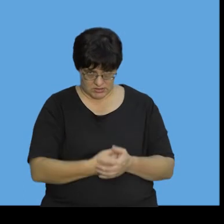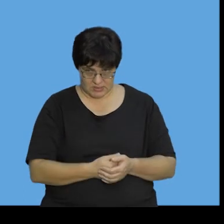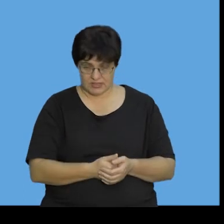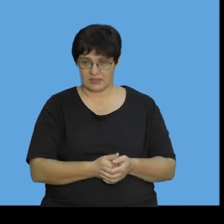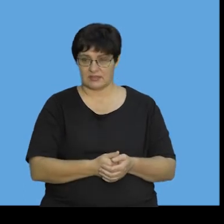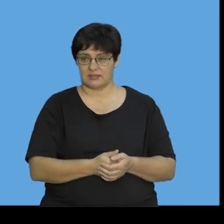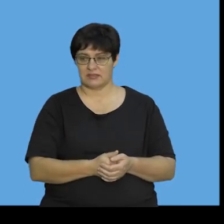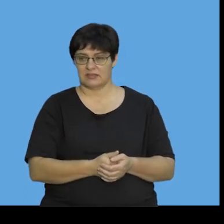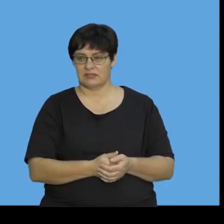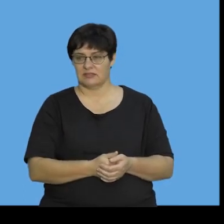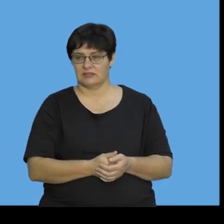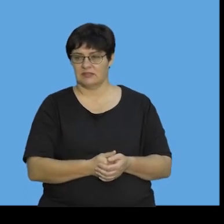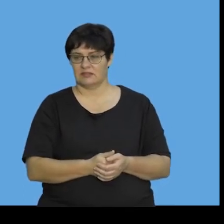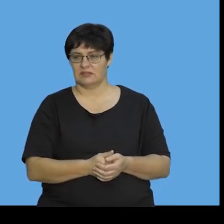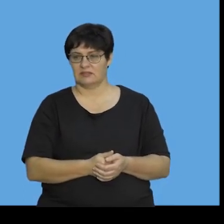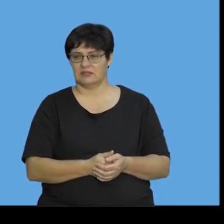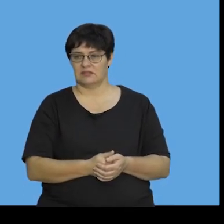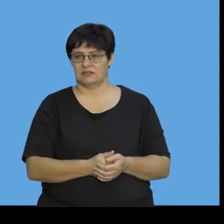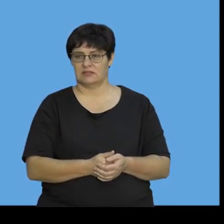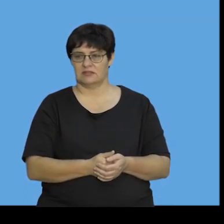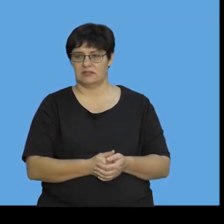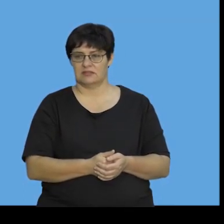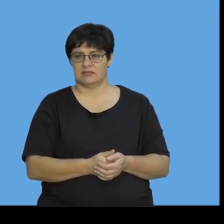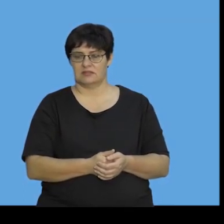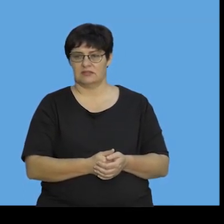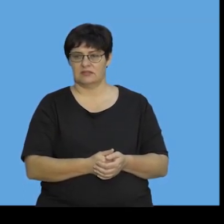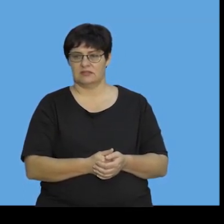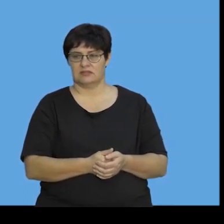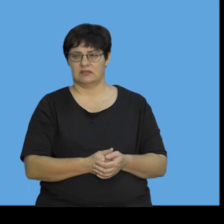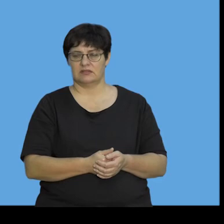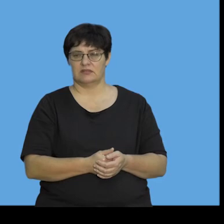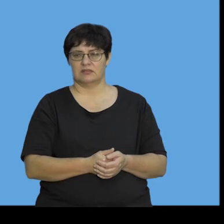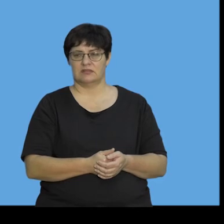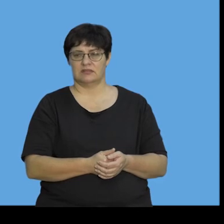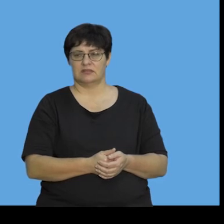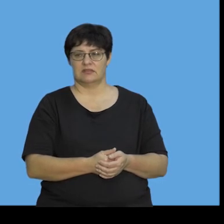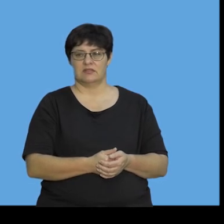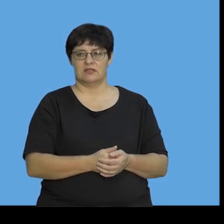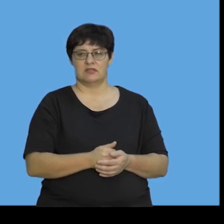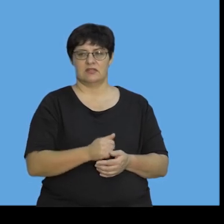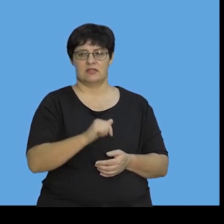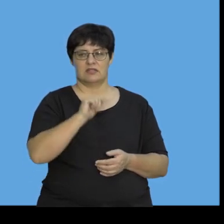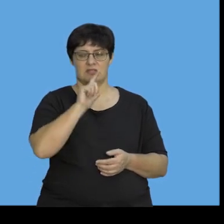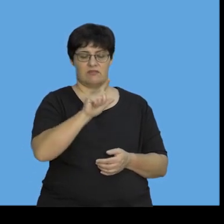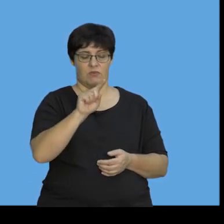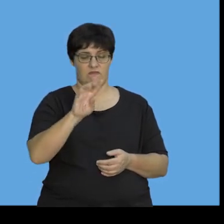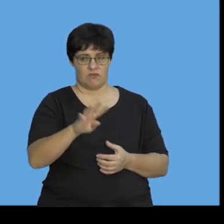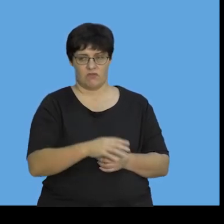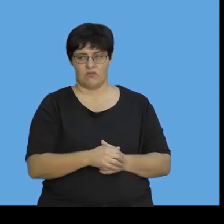16,714. Apparently, I can't write numbers. All right, oopsie, again. There we go,